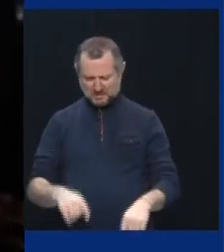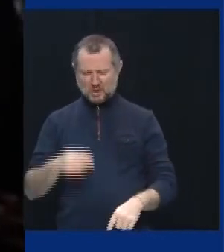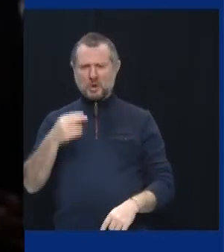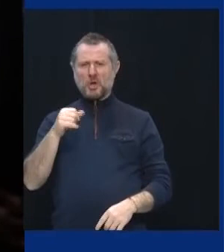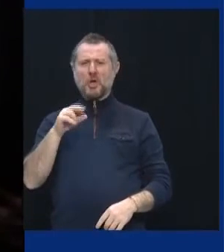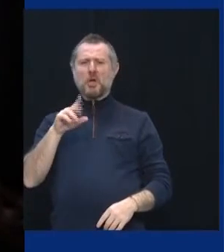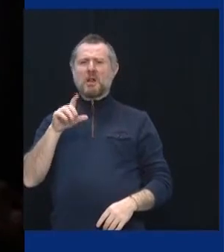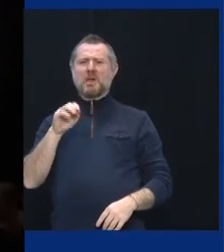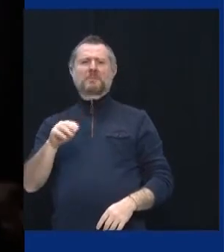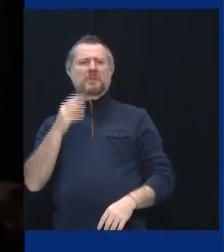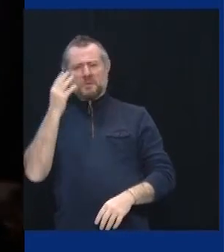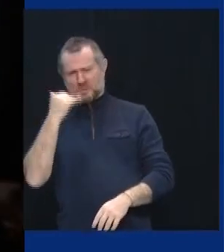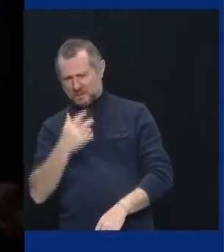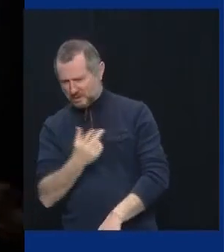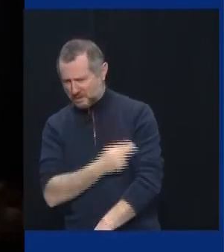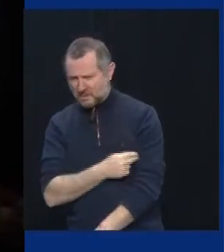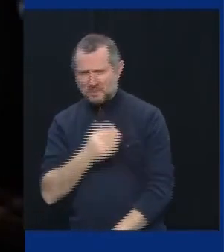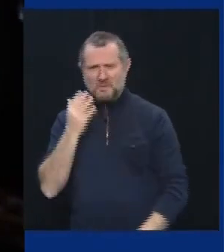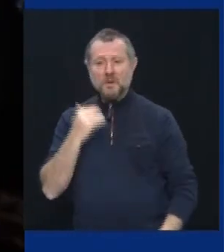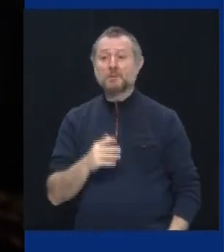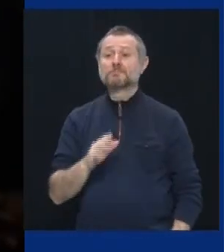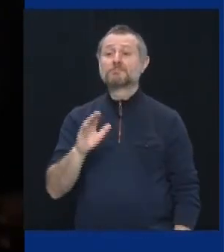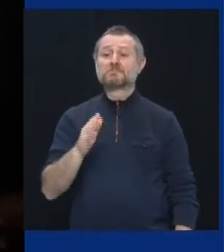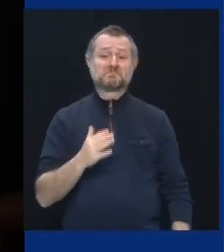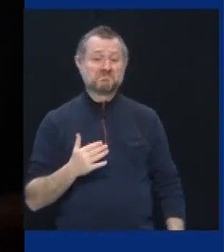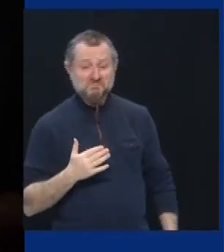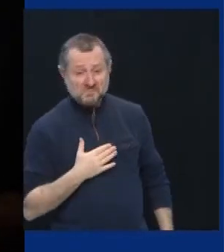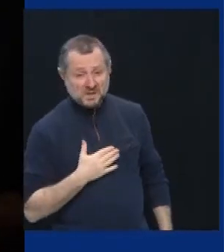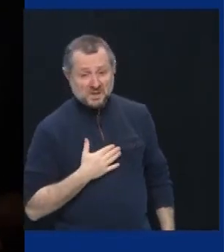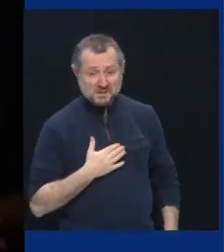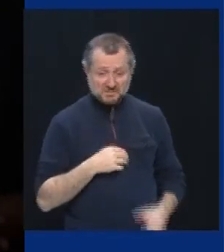shot? Well, in my opinion,